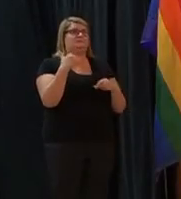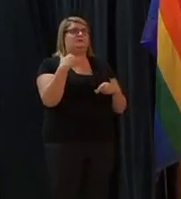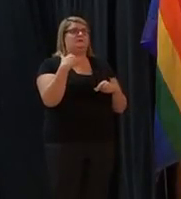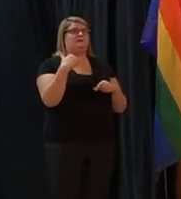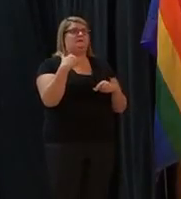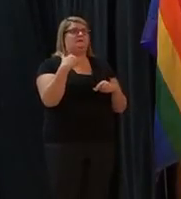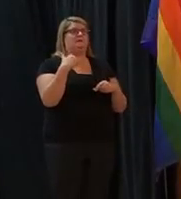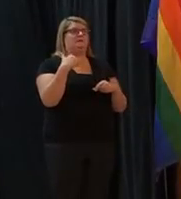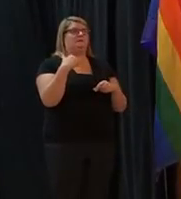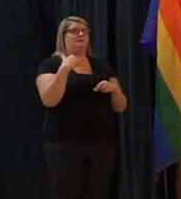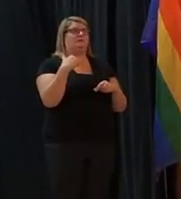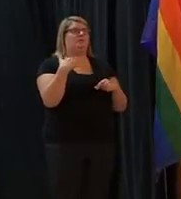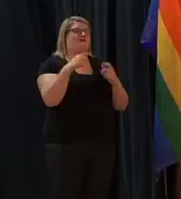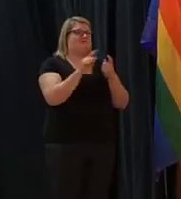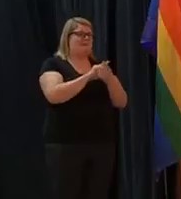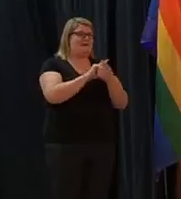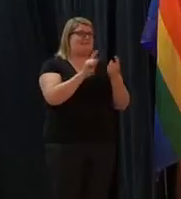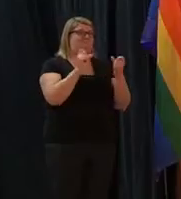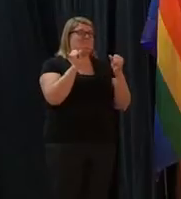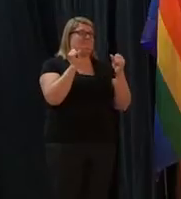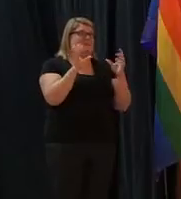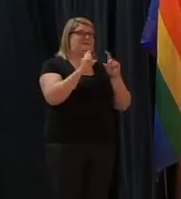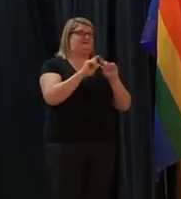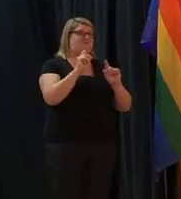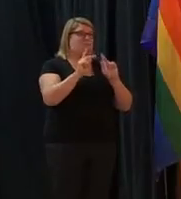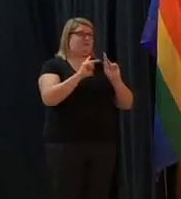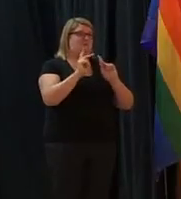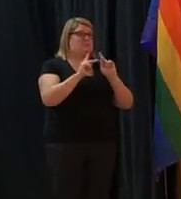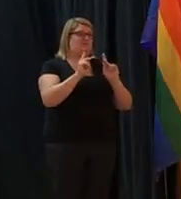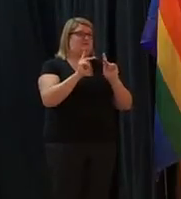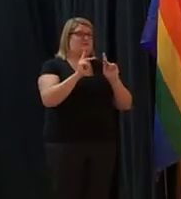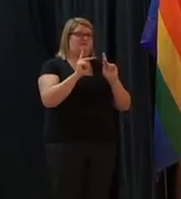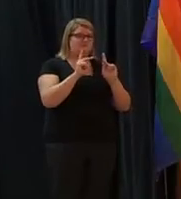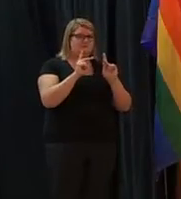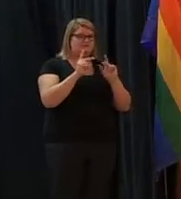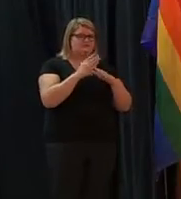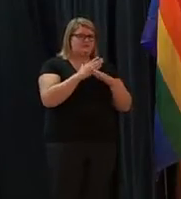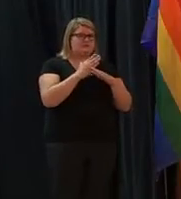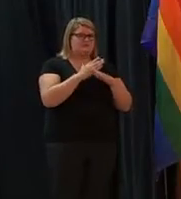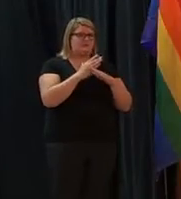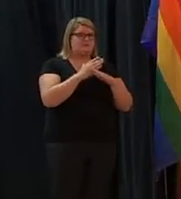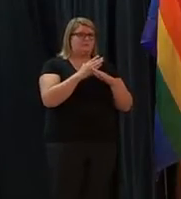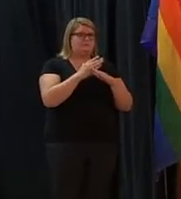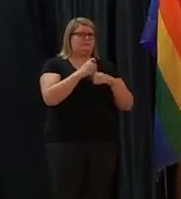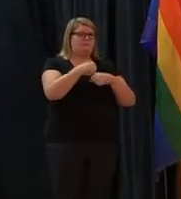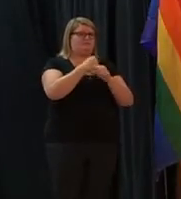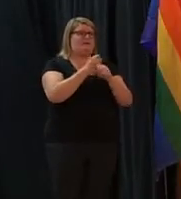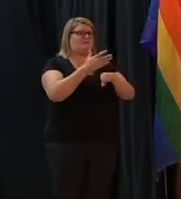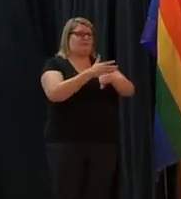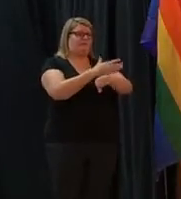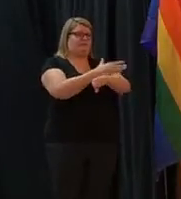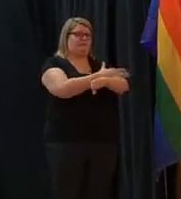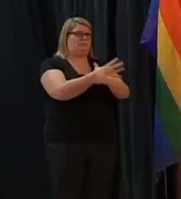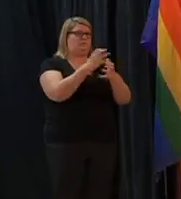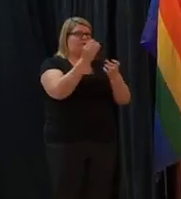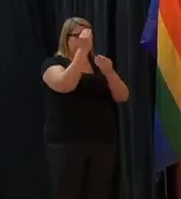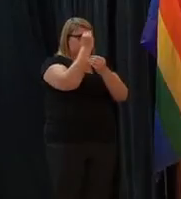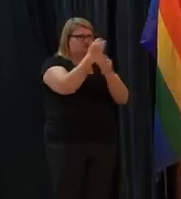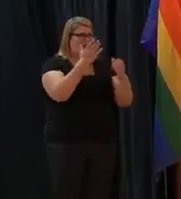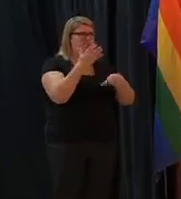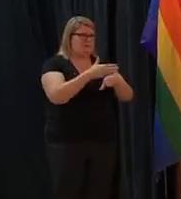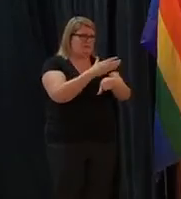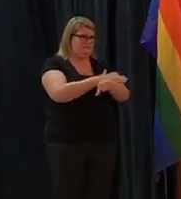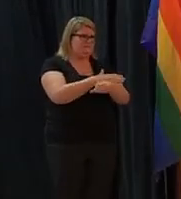very long journey. We have made progress. We want to share the progress with you. I'll ask two things. First